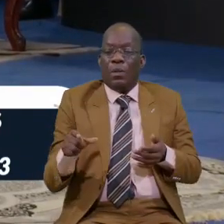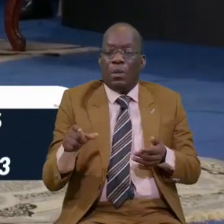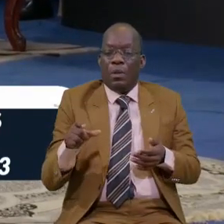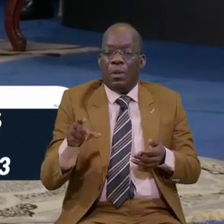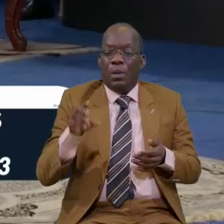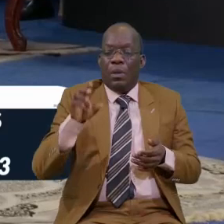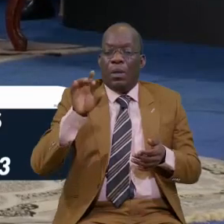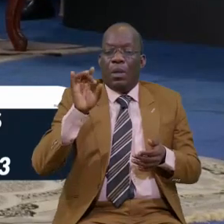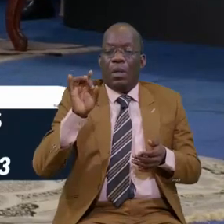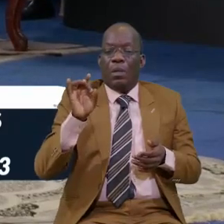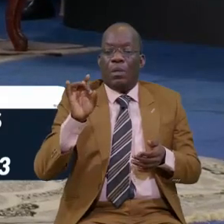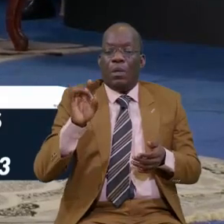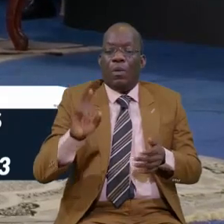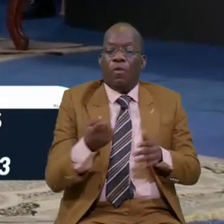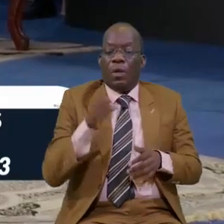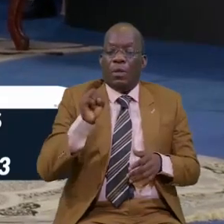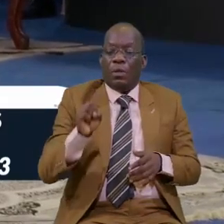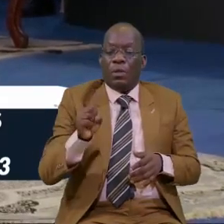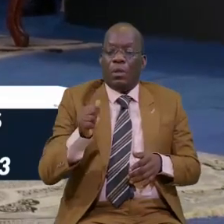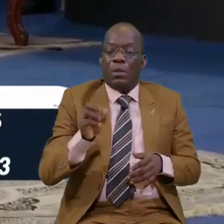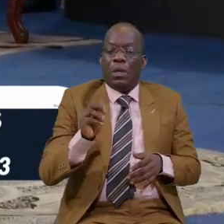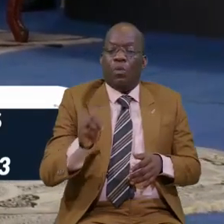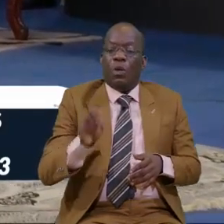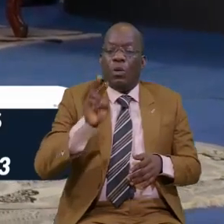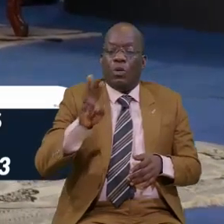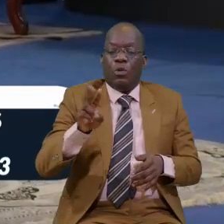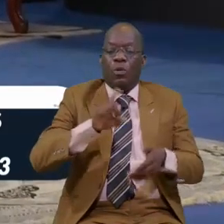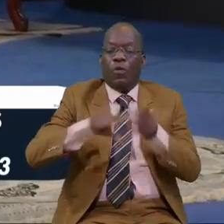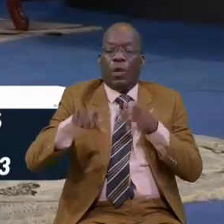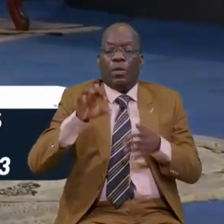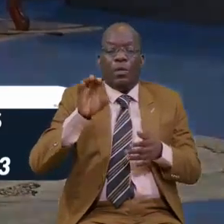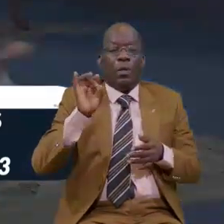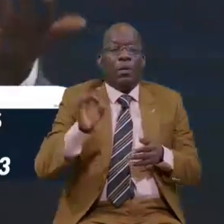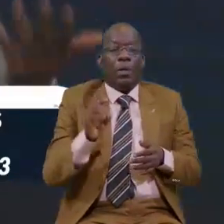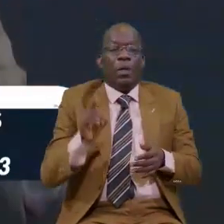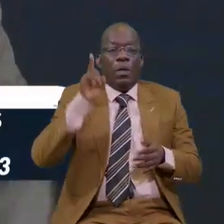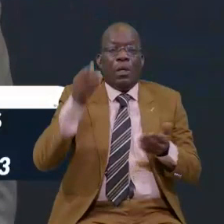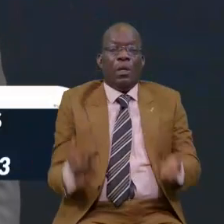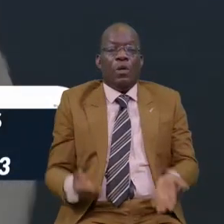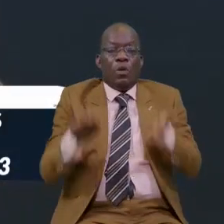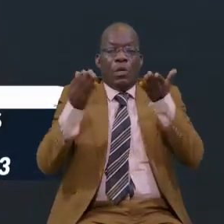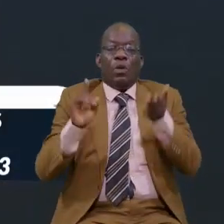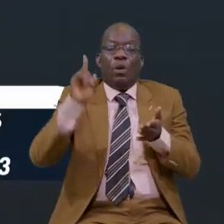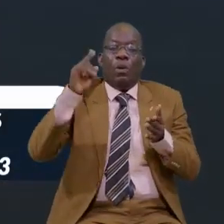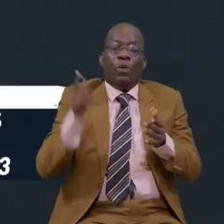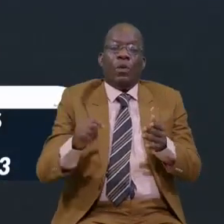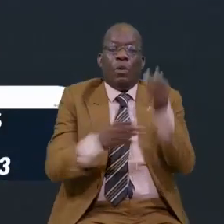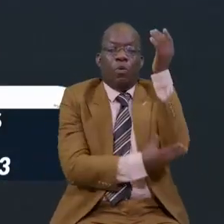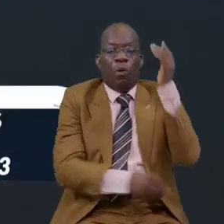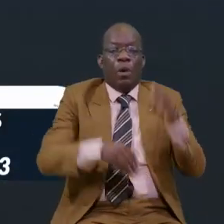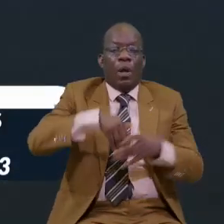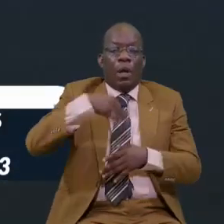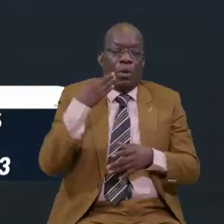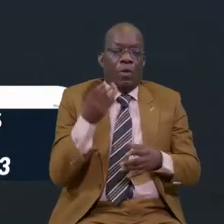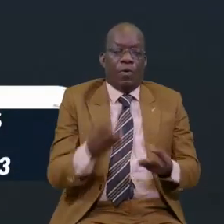verse 8. It says, he raiseth up the poor out of the dust and